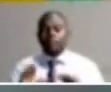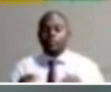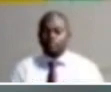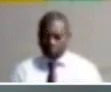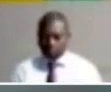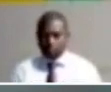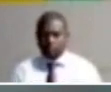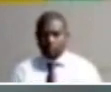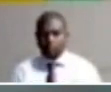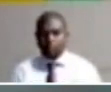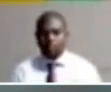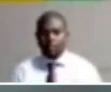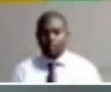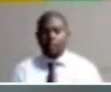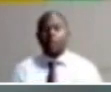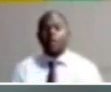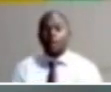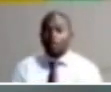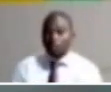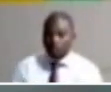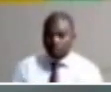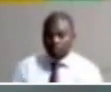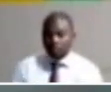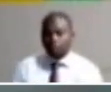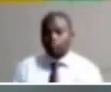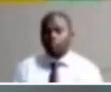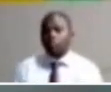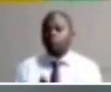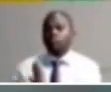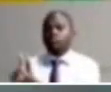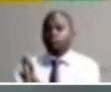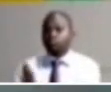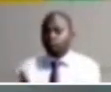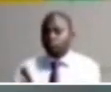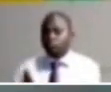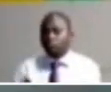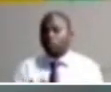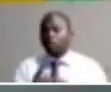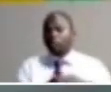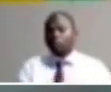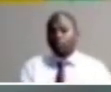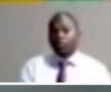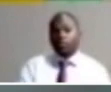Incidentally, we now have under quarantine a total of